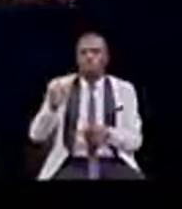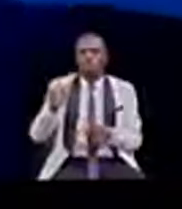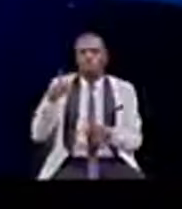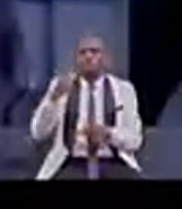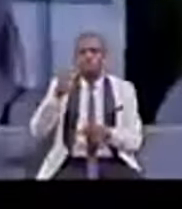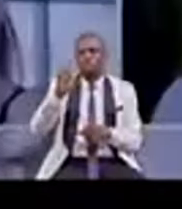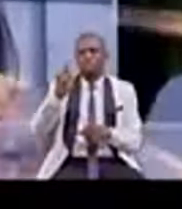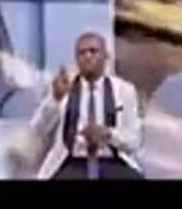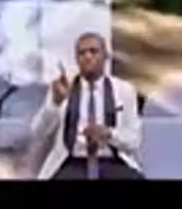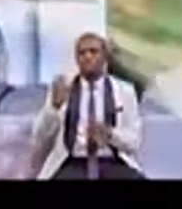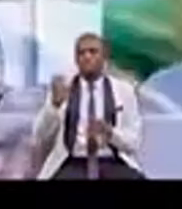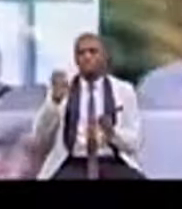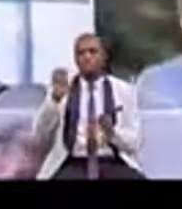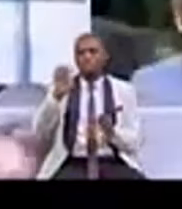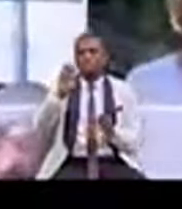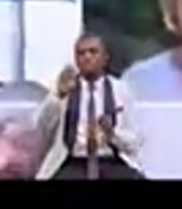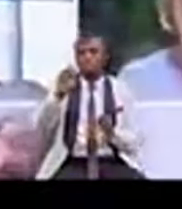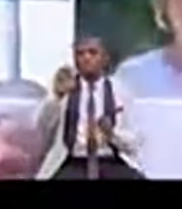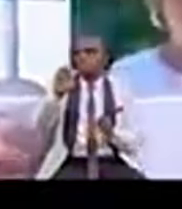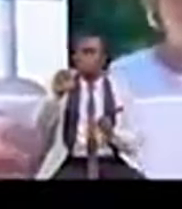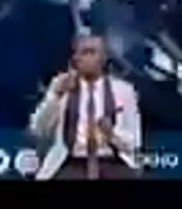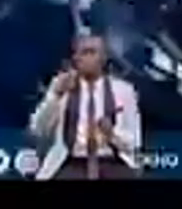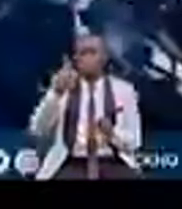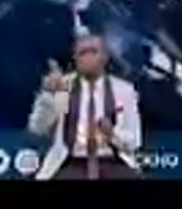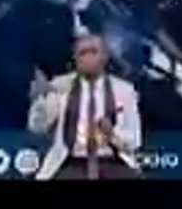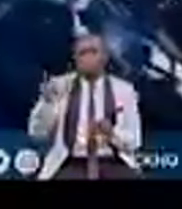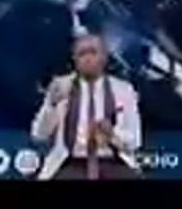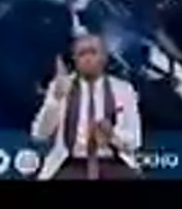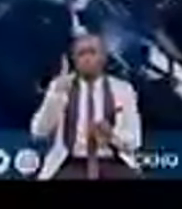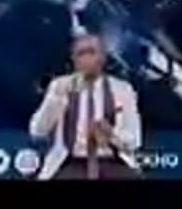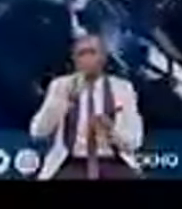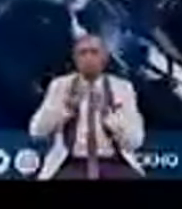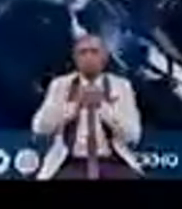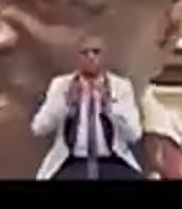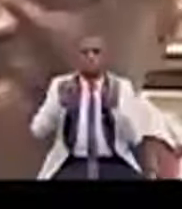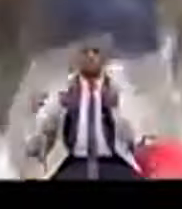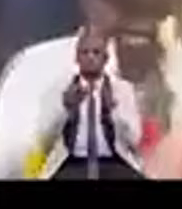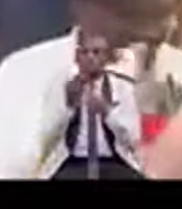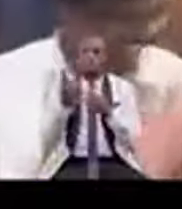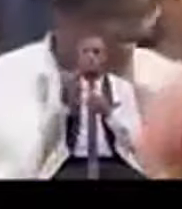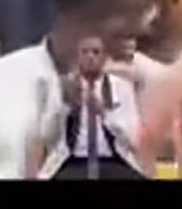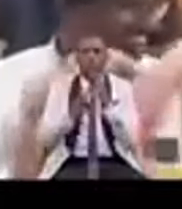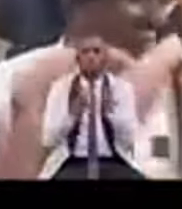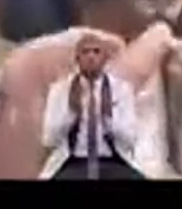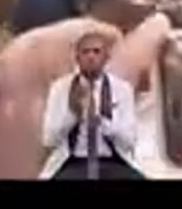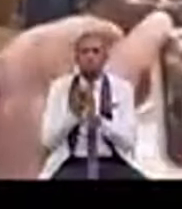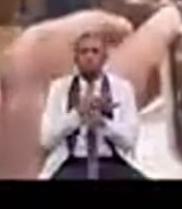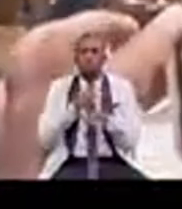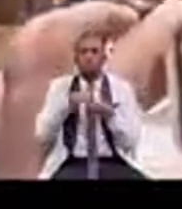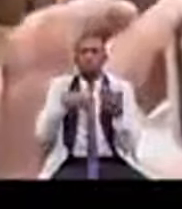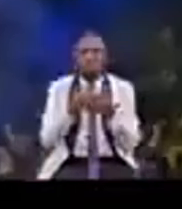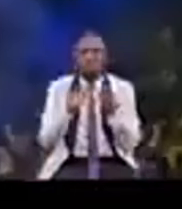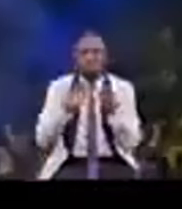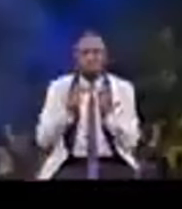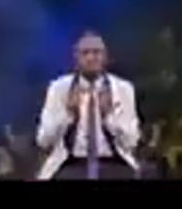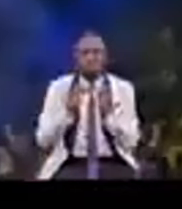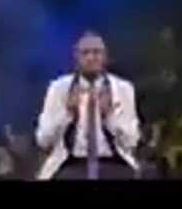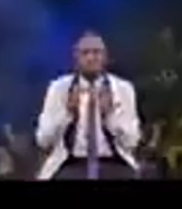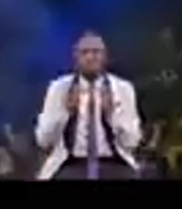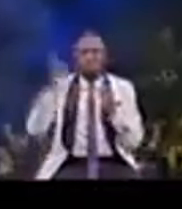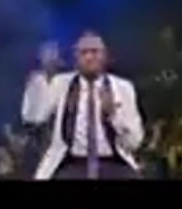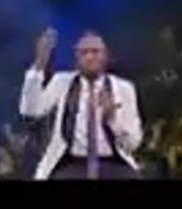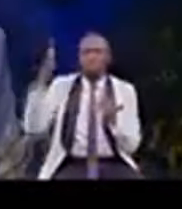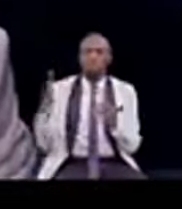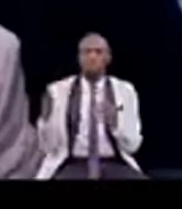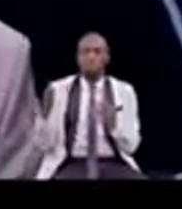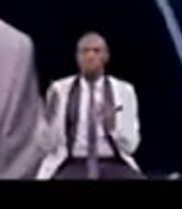daily, regular things. And you'll say, we're not committing sin. Yes, we're not coming to Bible